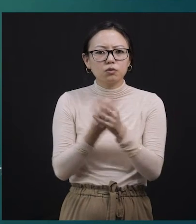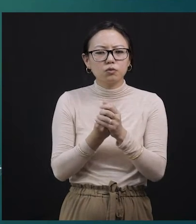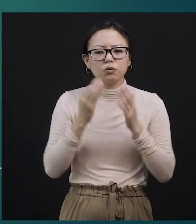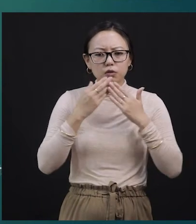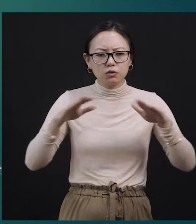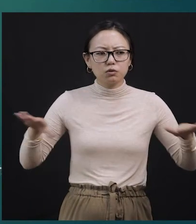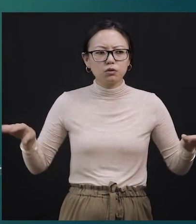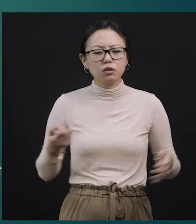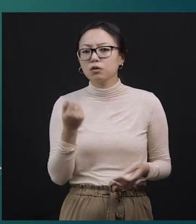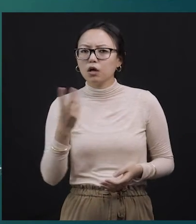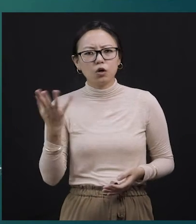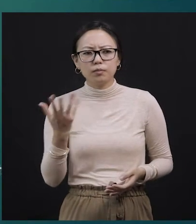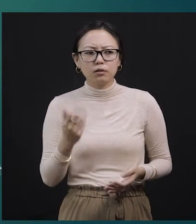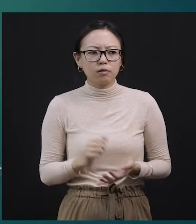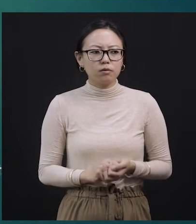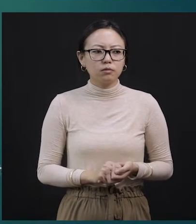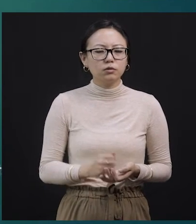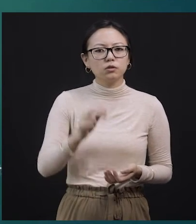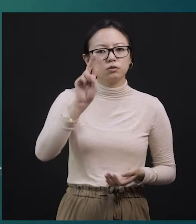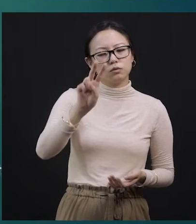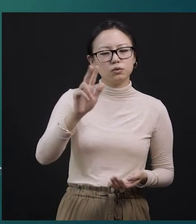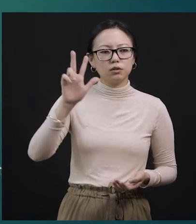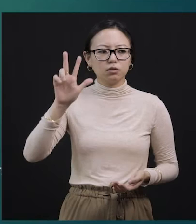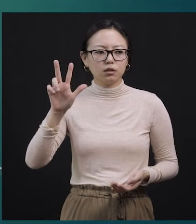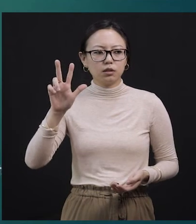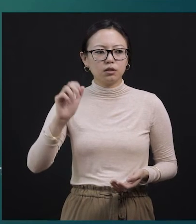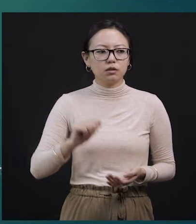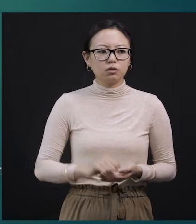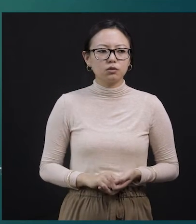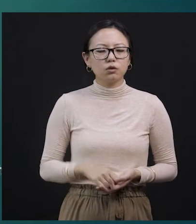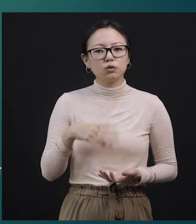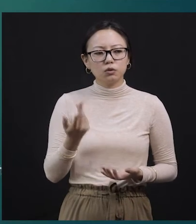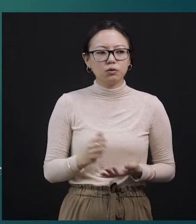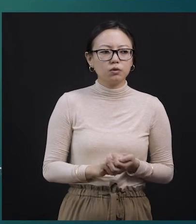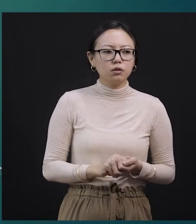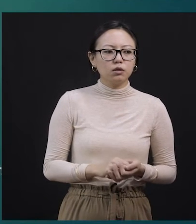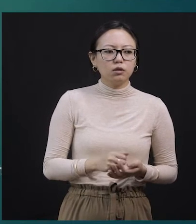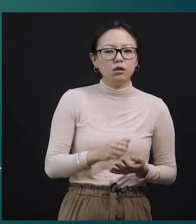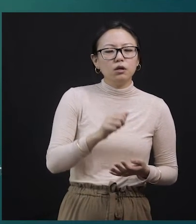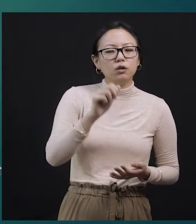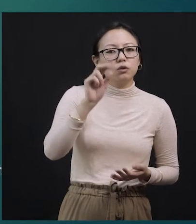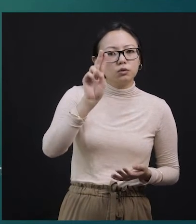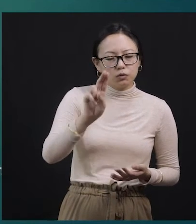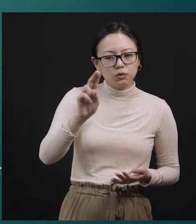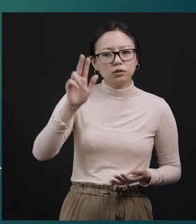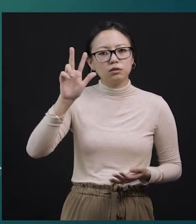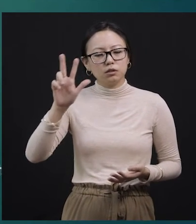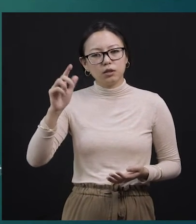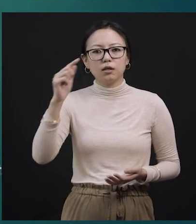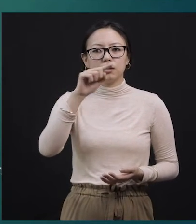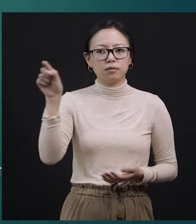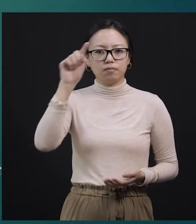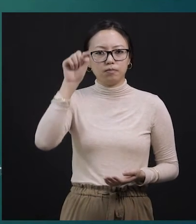here, children? So the step 1, you need to divide 28 and 85. So when you will